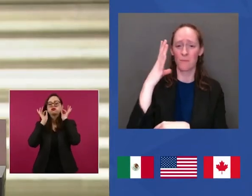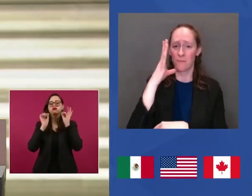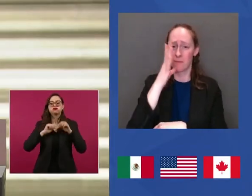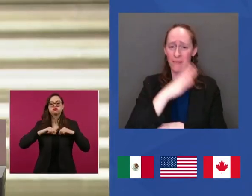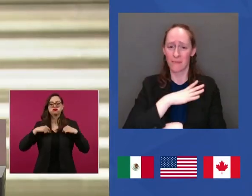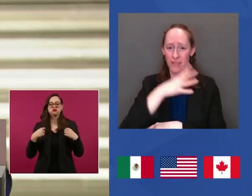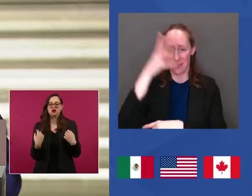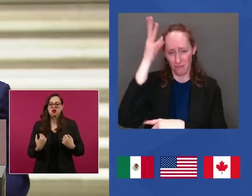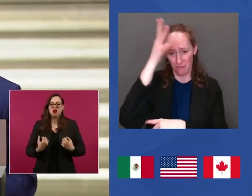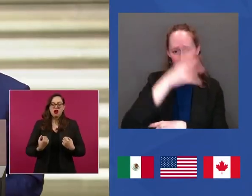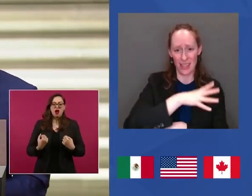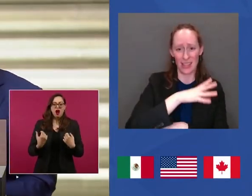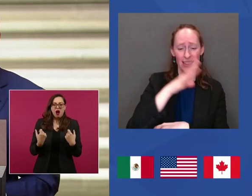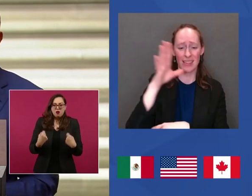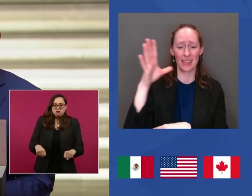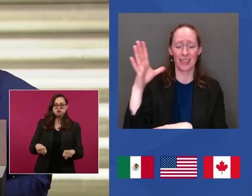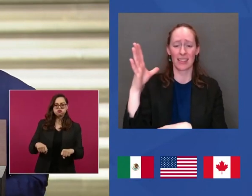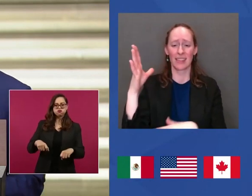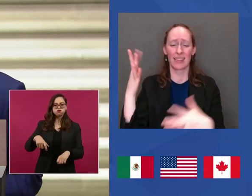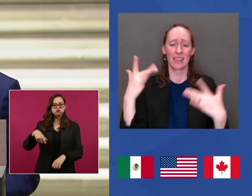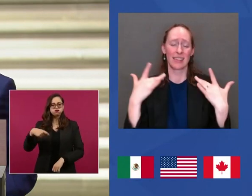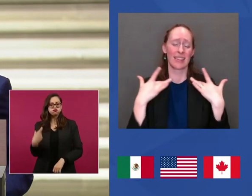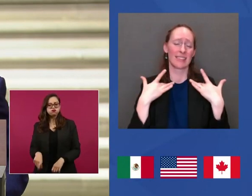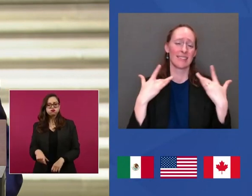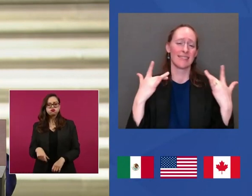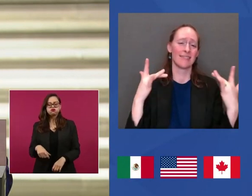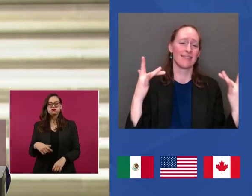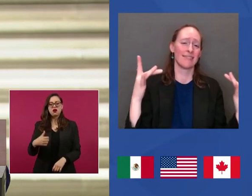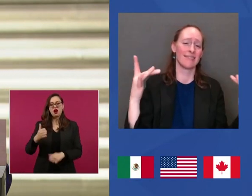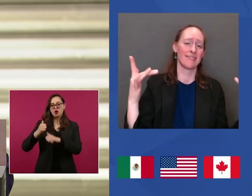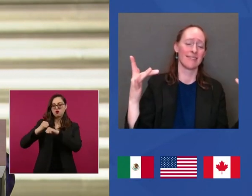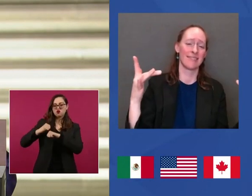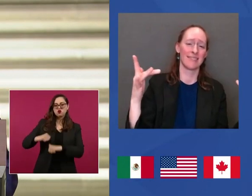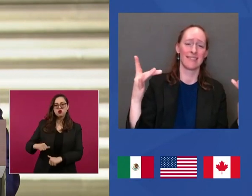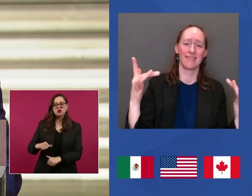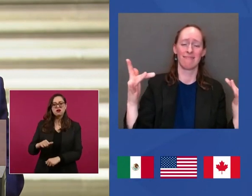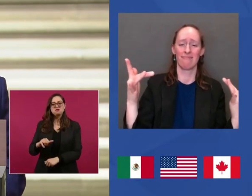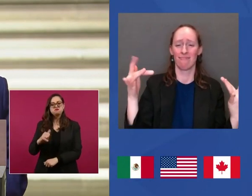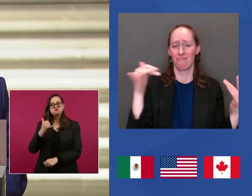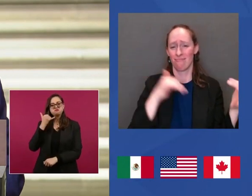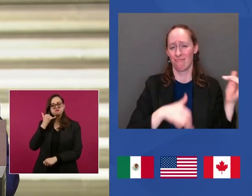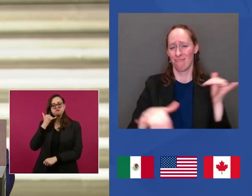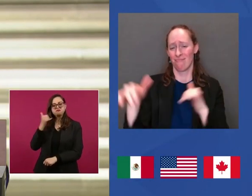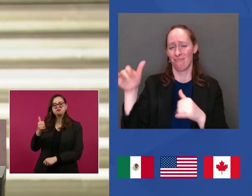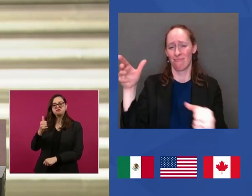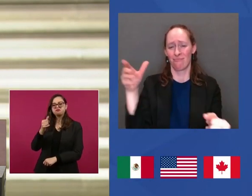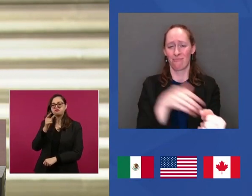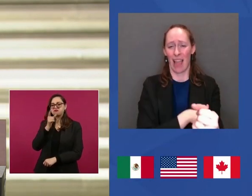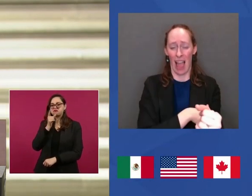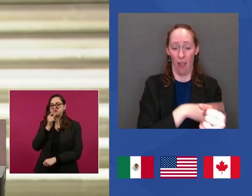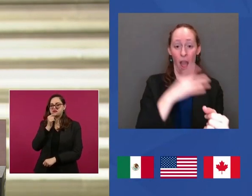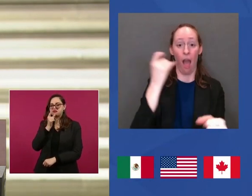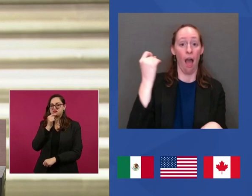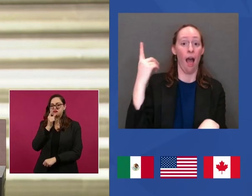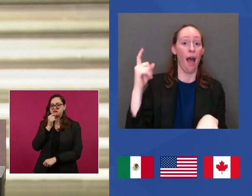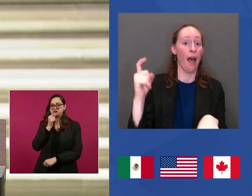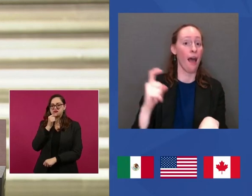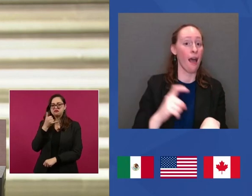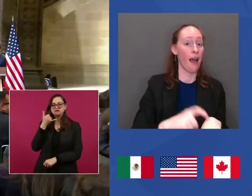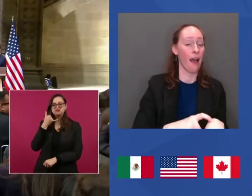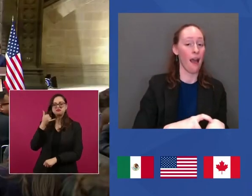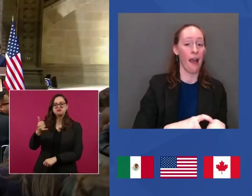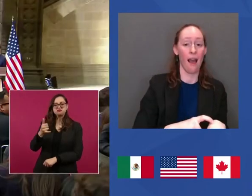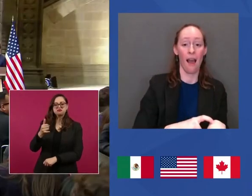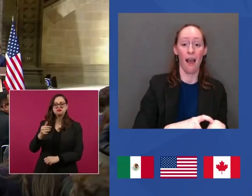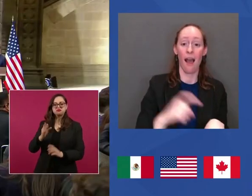the place, with a lot of power. And they pick up the phone and they call the head of the police